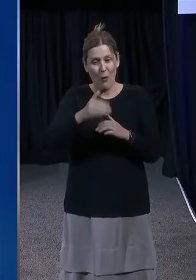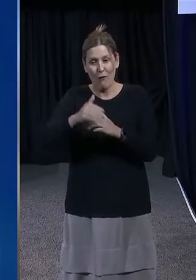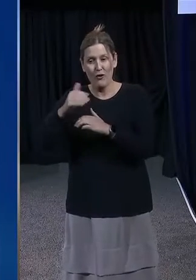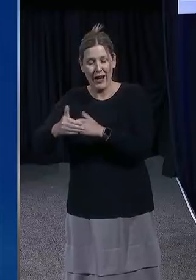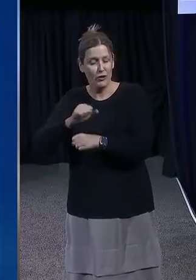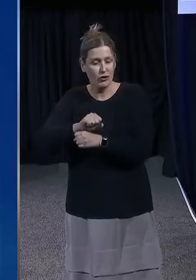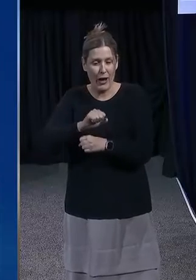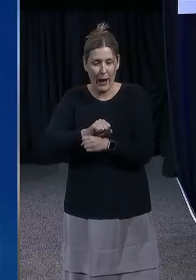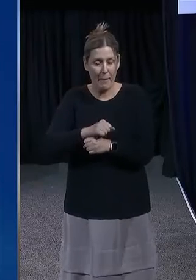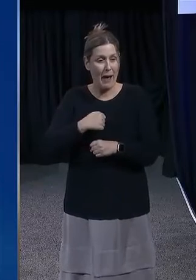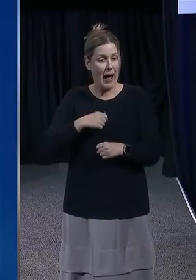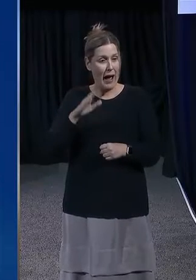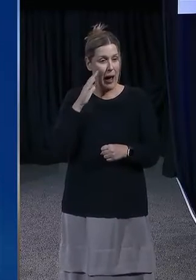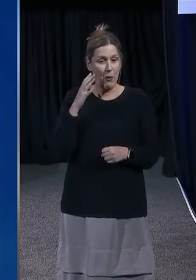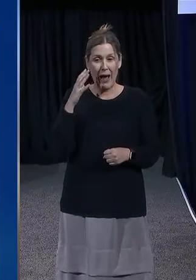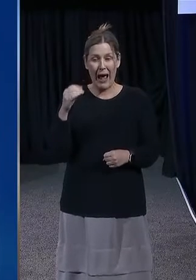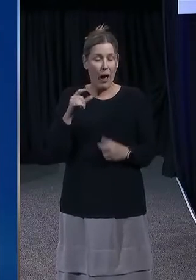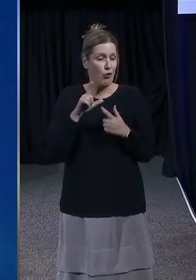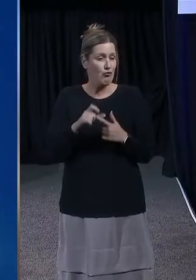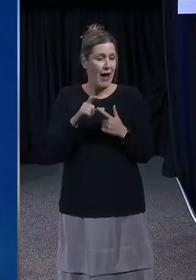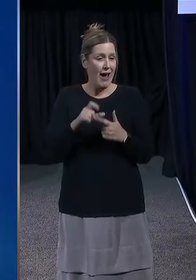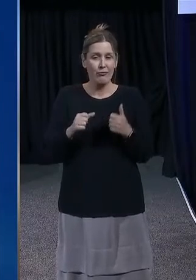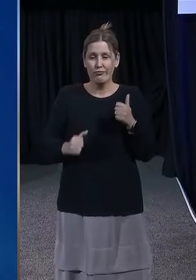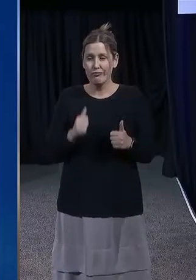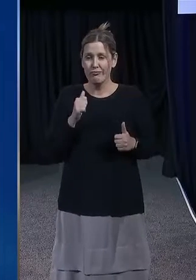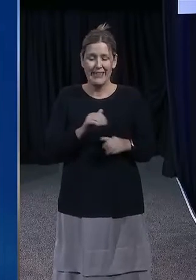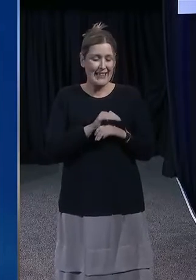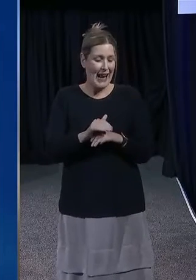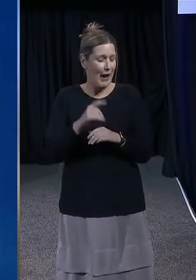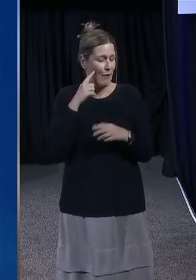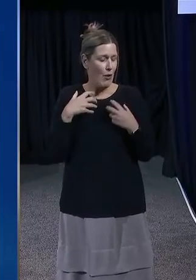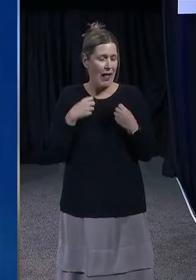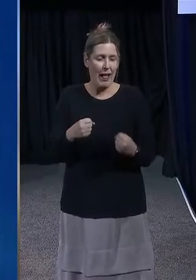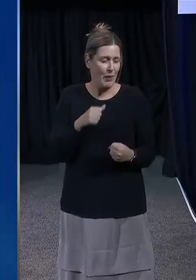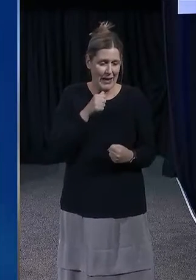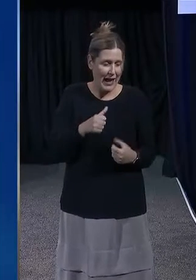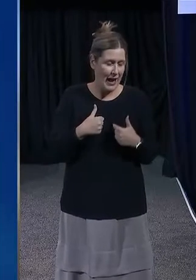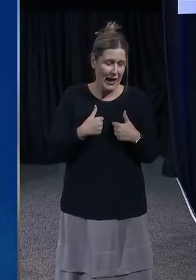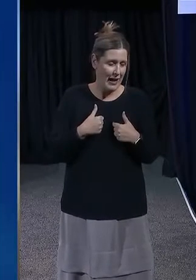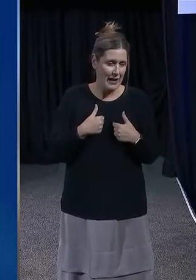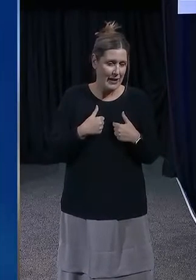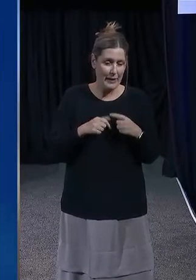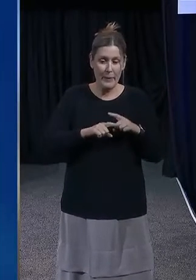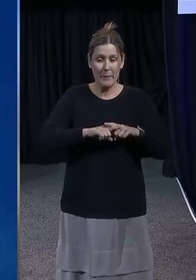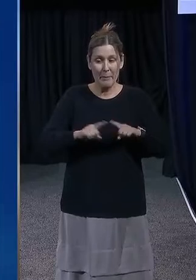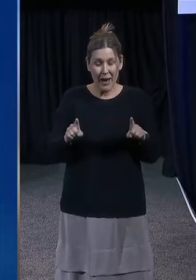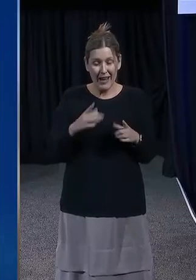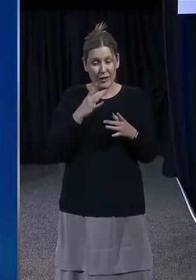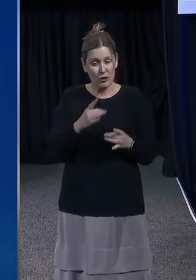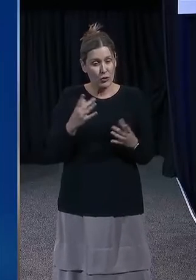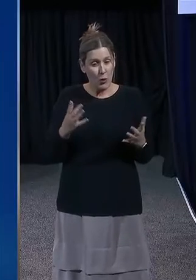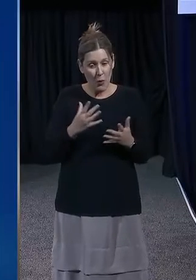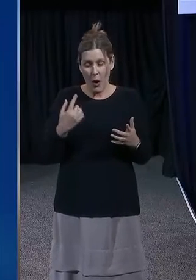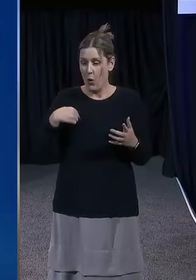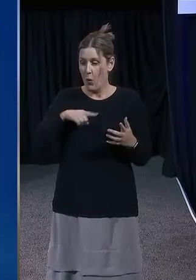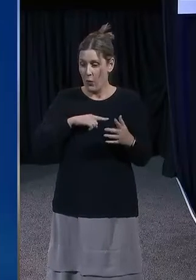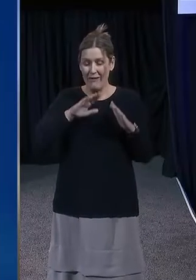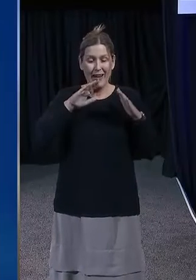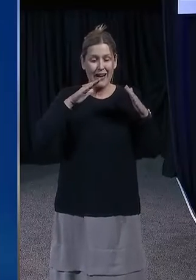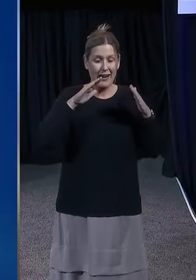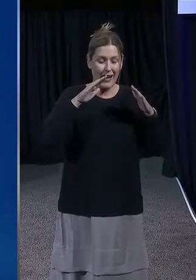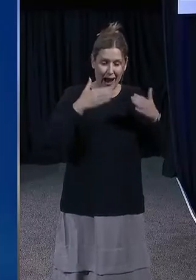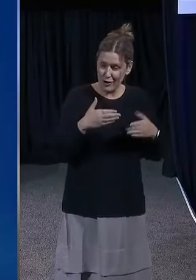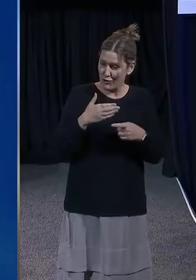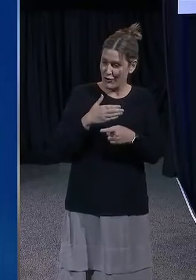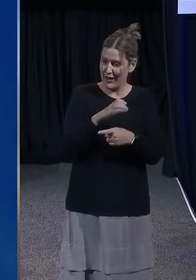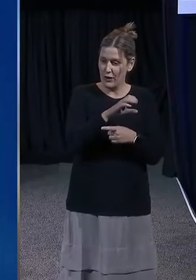not going to go out and go jogging at night to stay healthy. But here's the kicker. We've concentrated on clinical care.